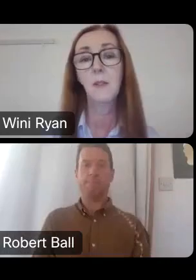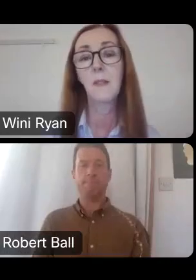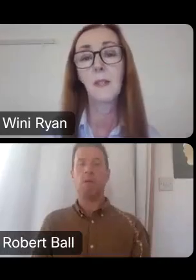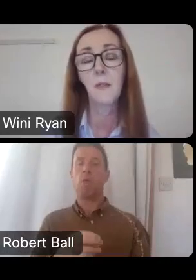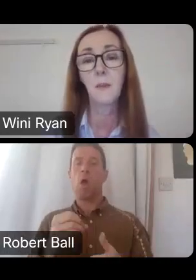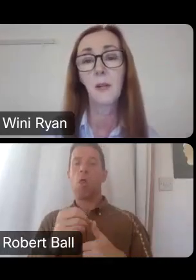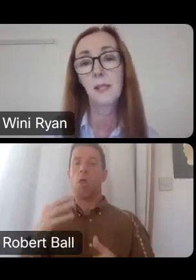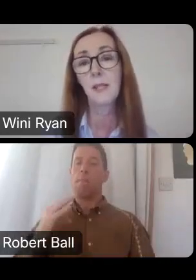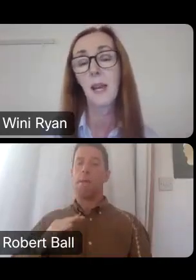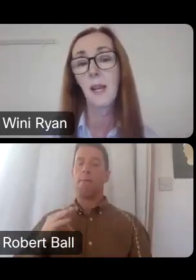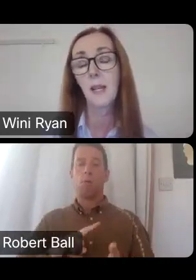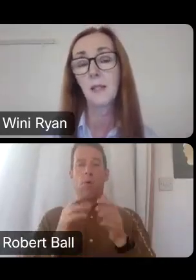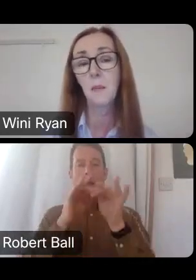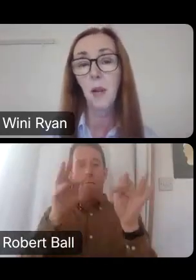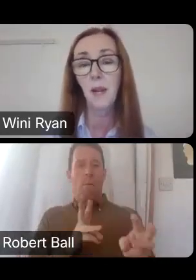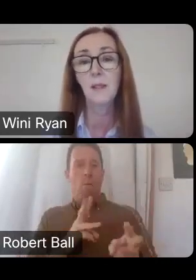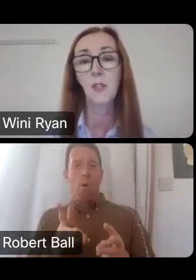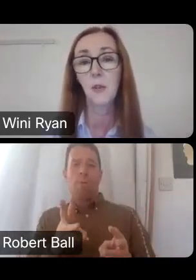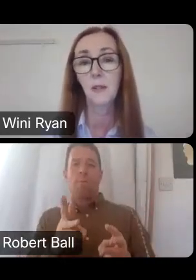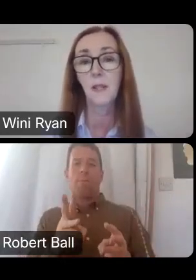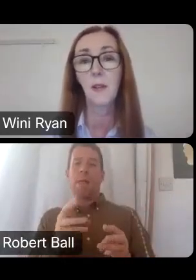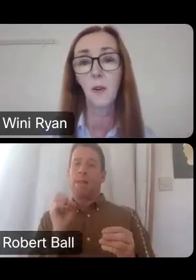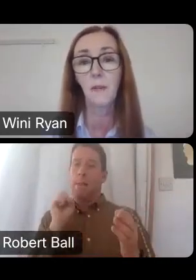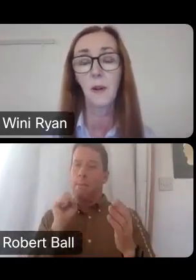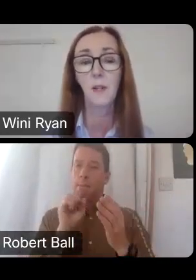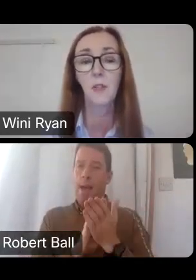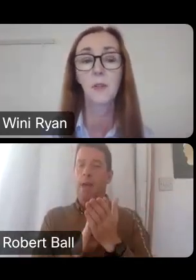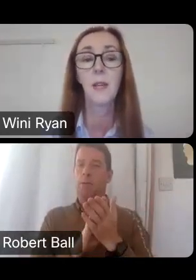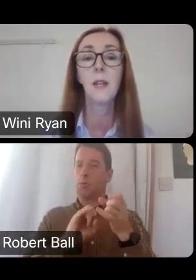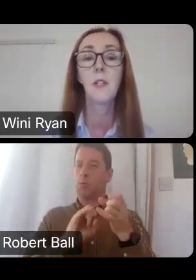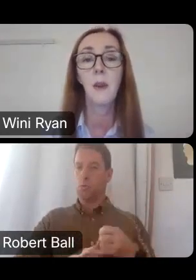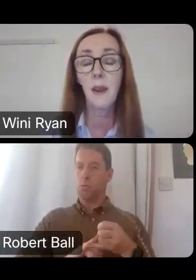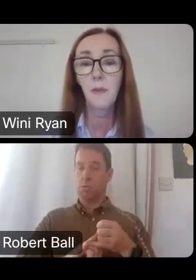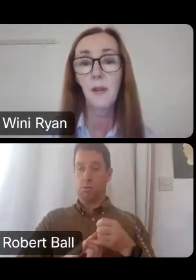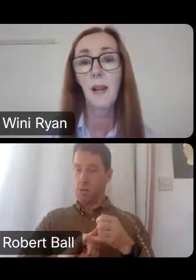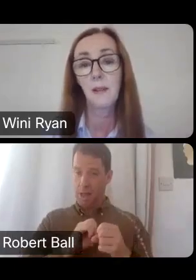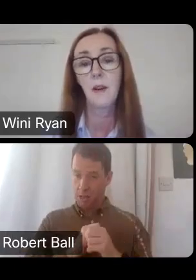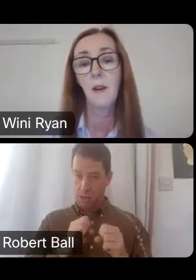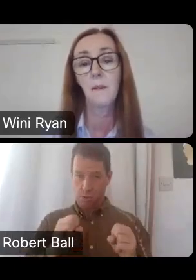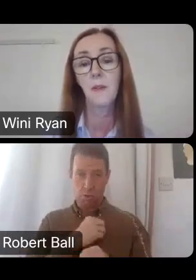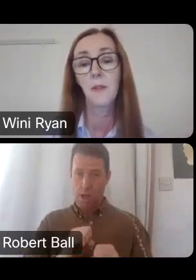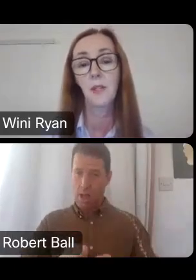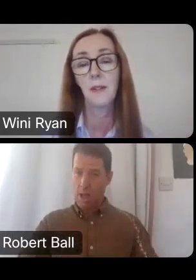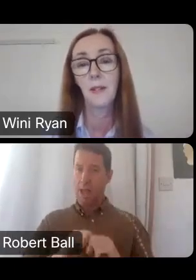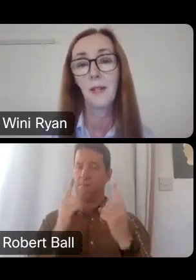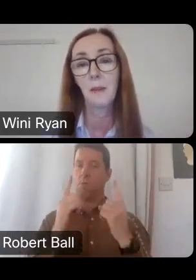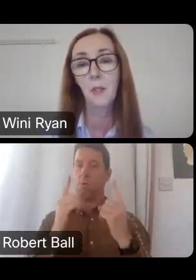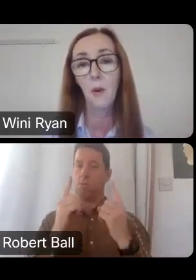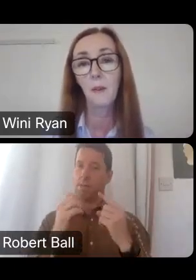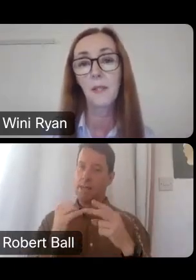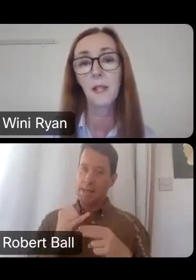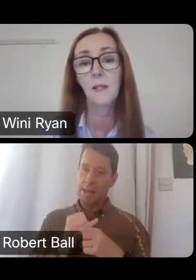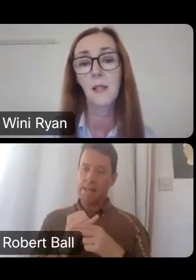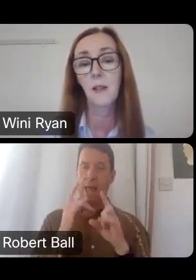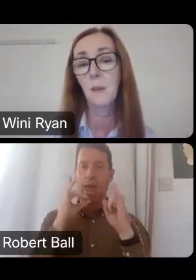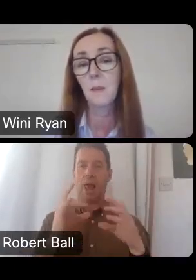of using this framework is it applies, as you can see in all of our modules, to every healthcare conversation. So all